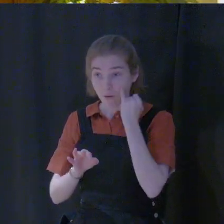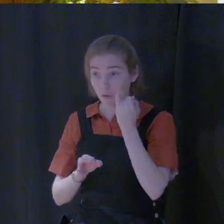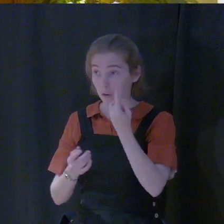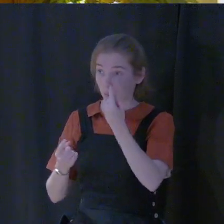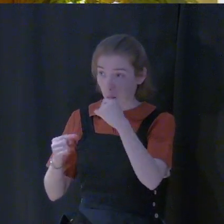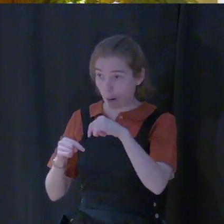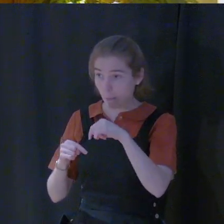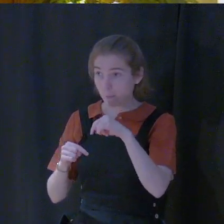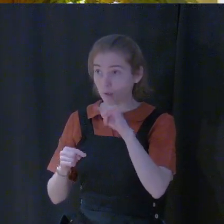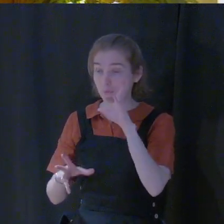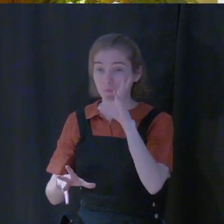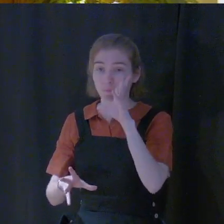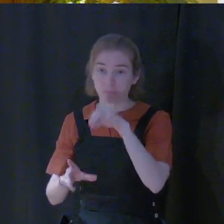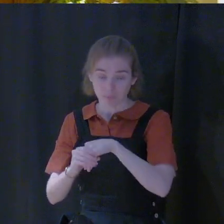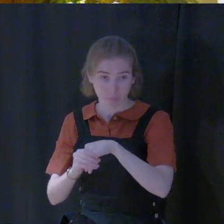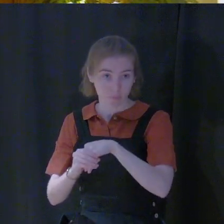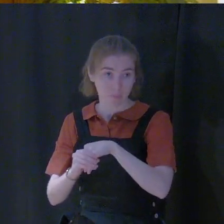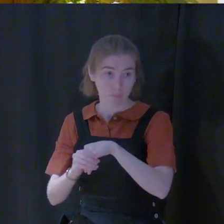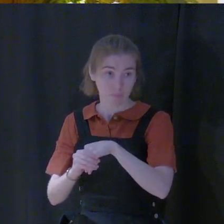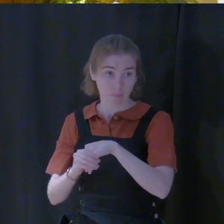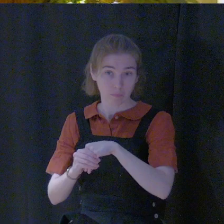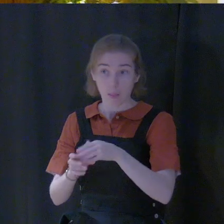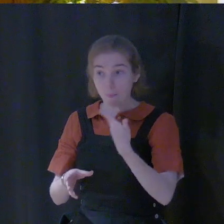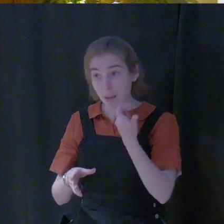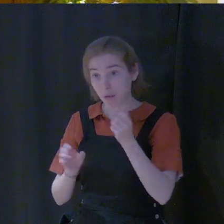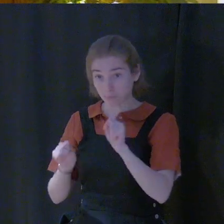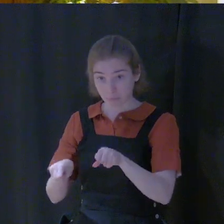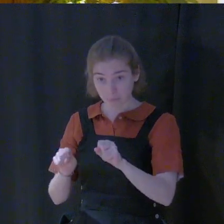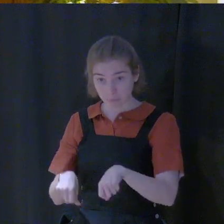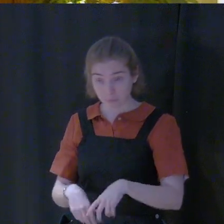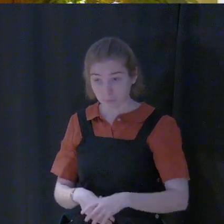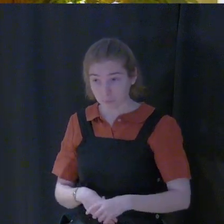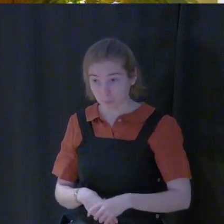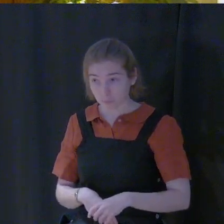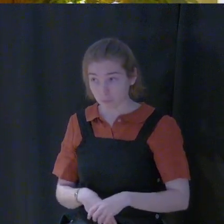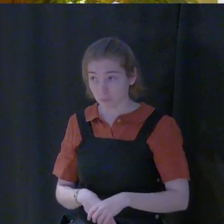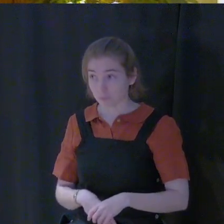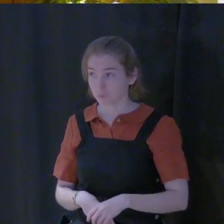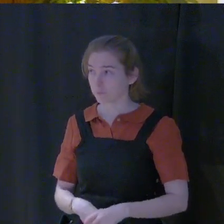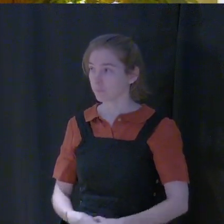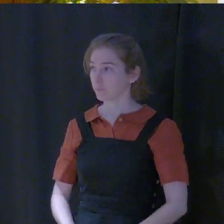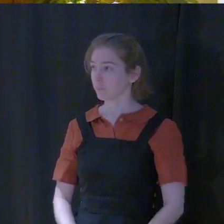and we partake in it the best that we can?